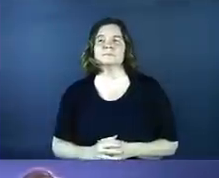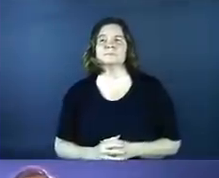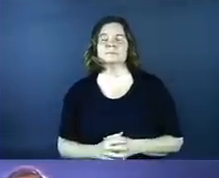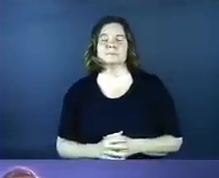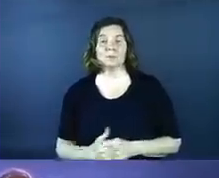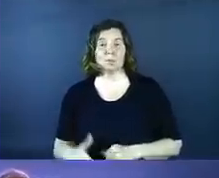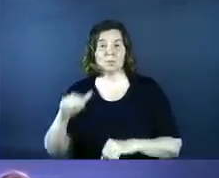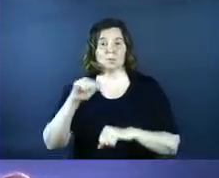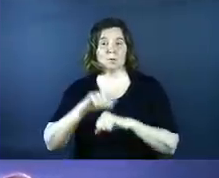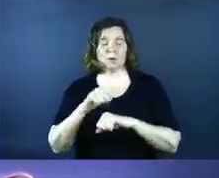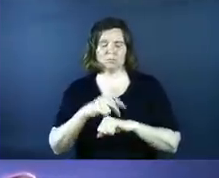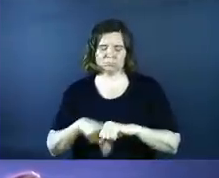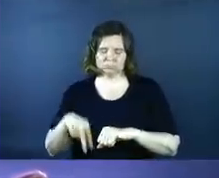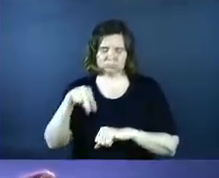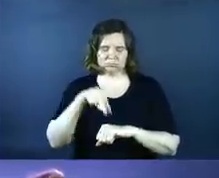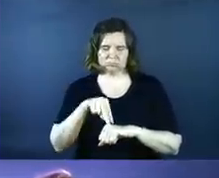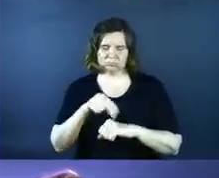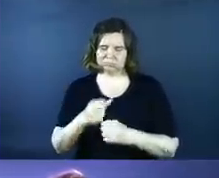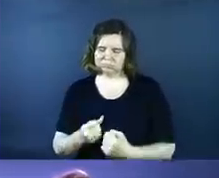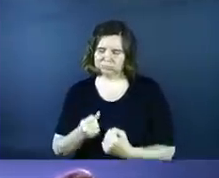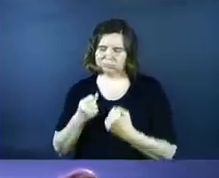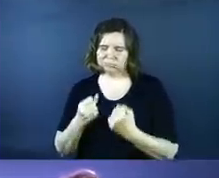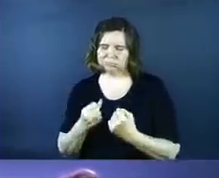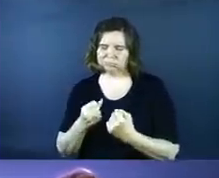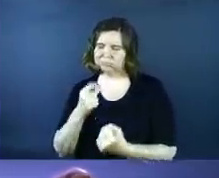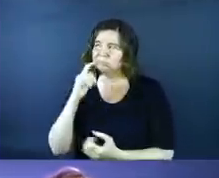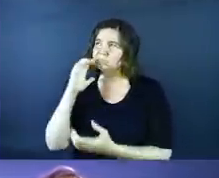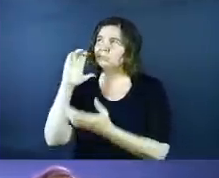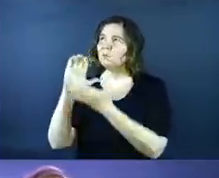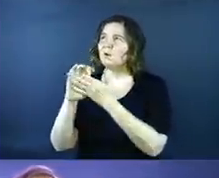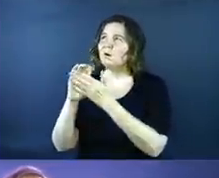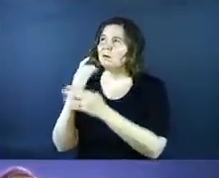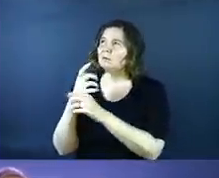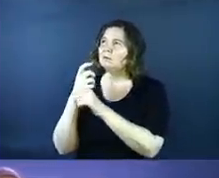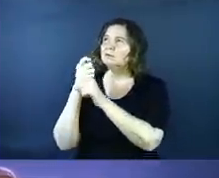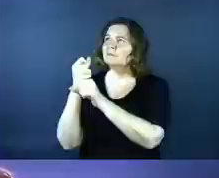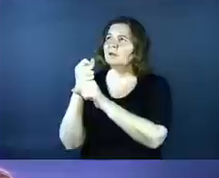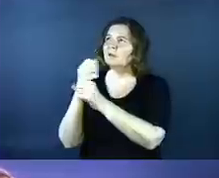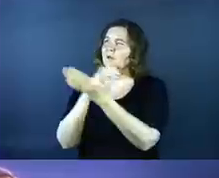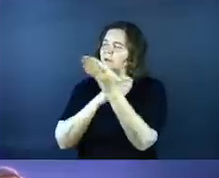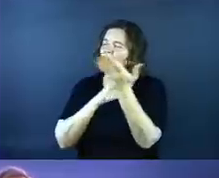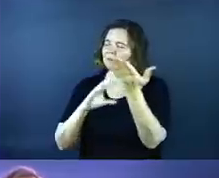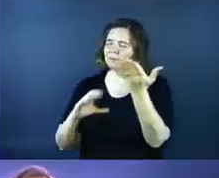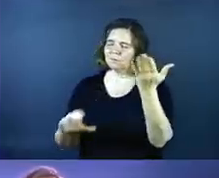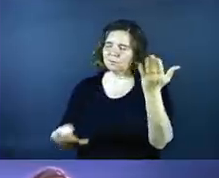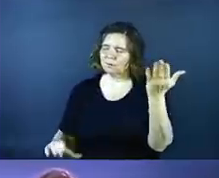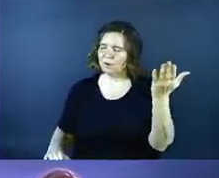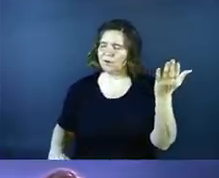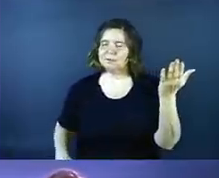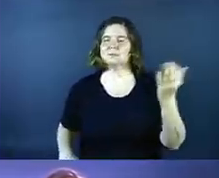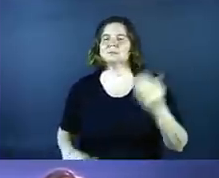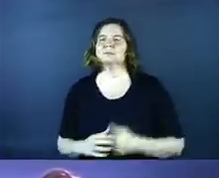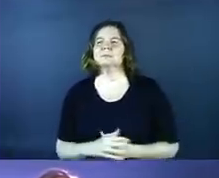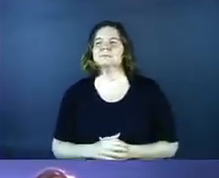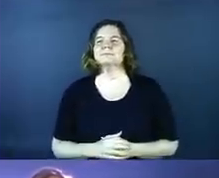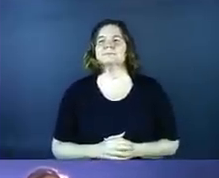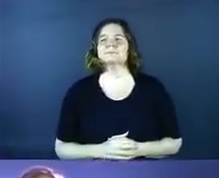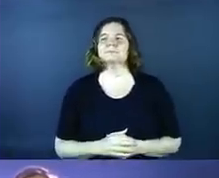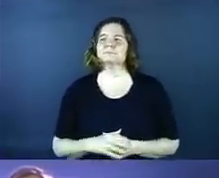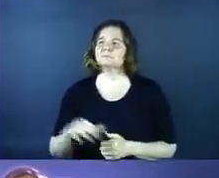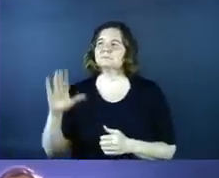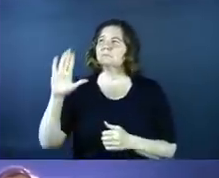I stand upon the solid rock of faith in Christ.